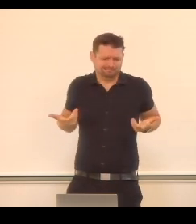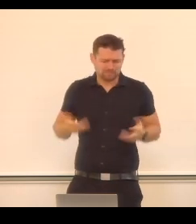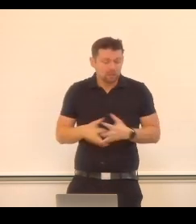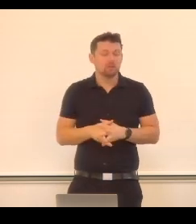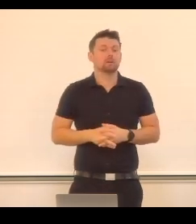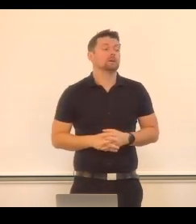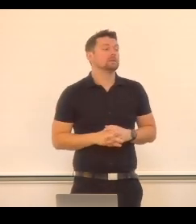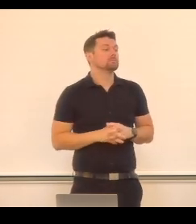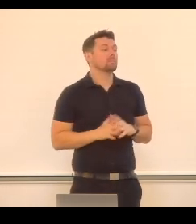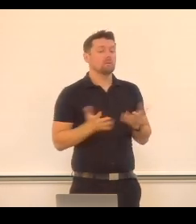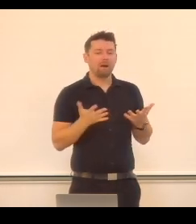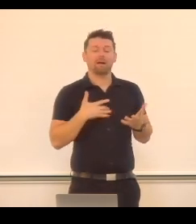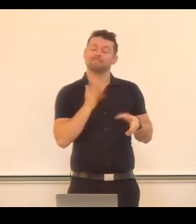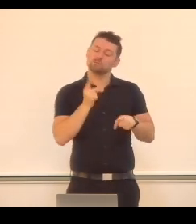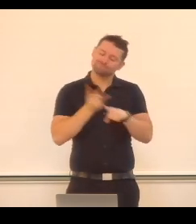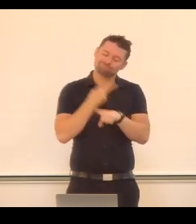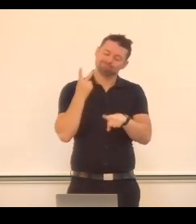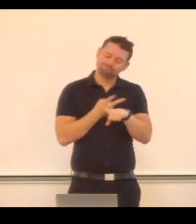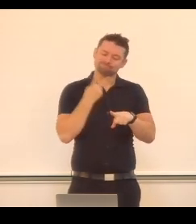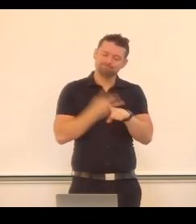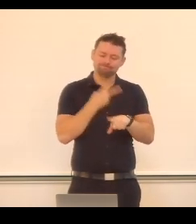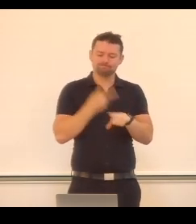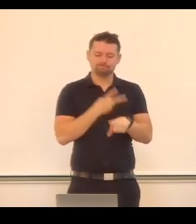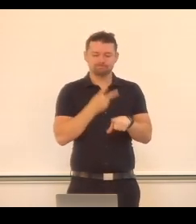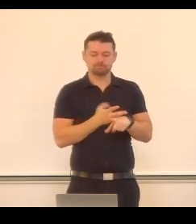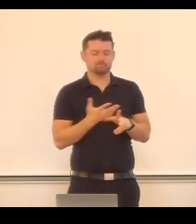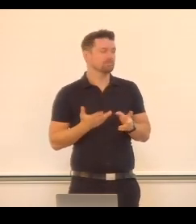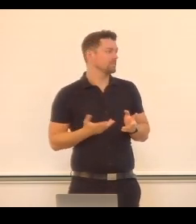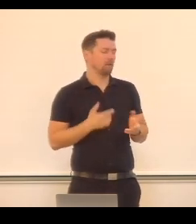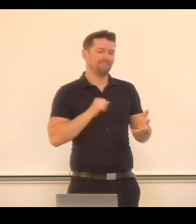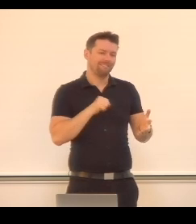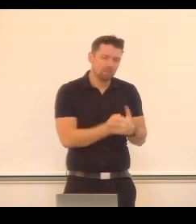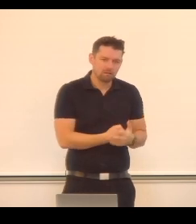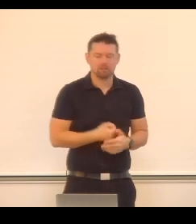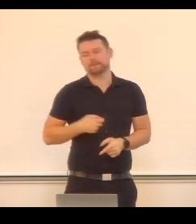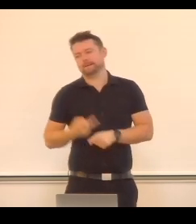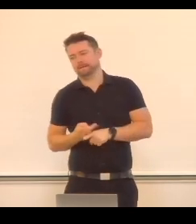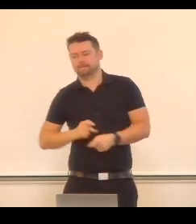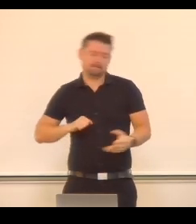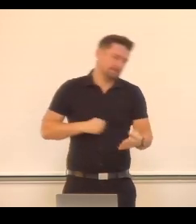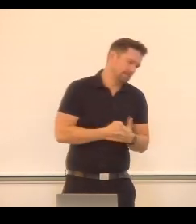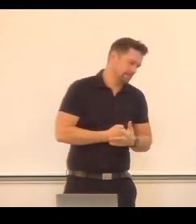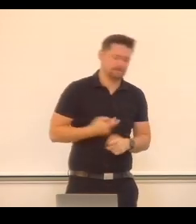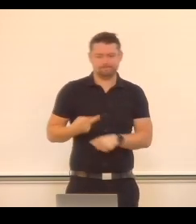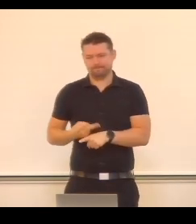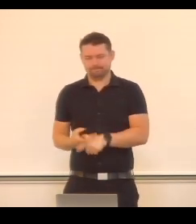but we still had to do it over and over again. So you kept dying over and over again.